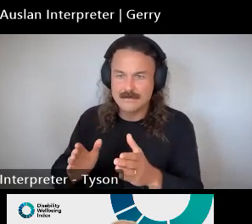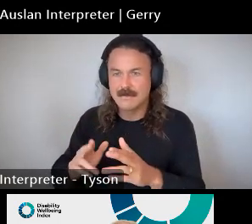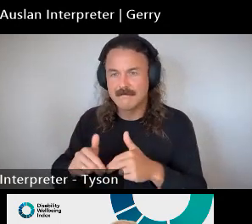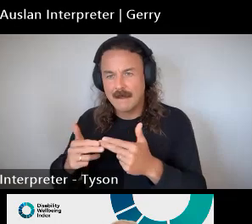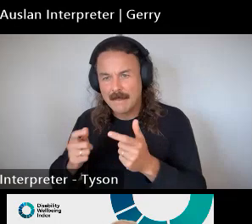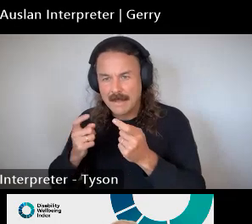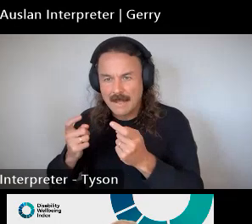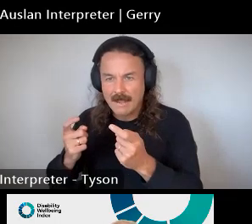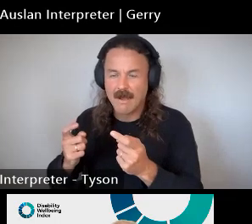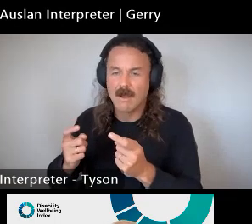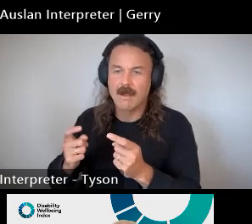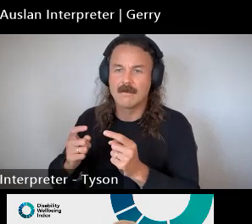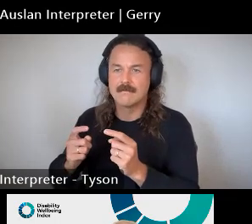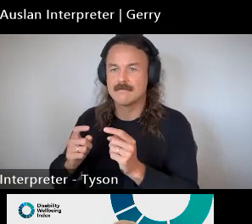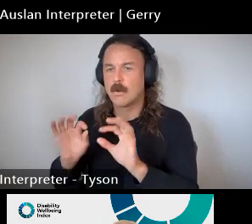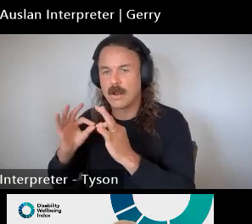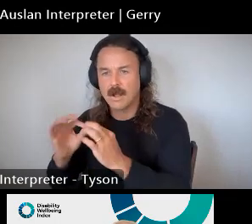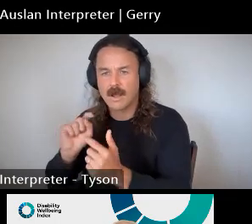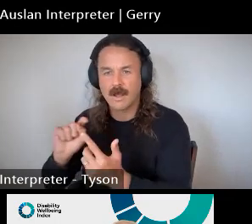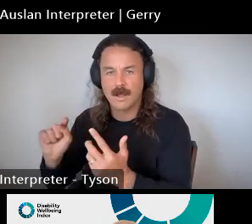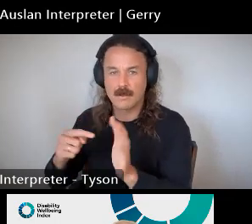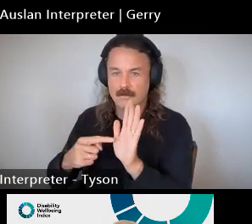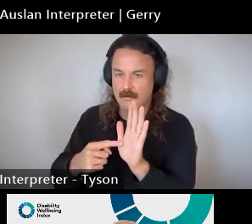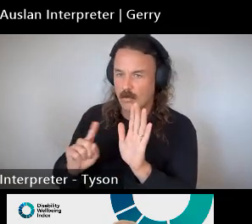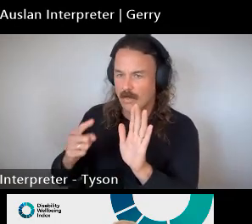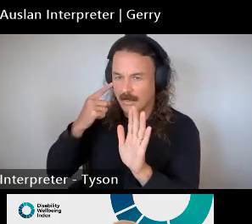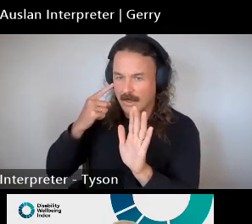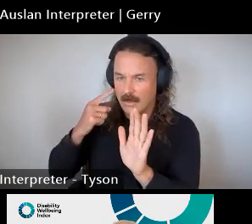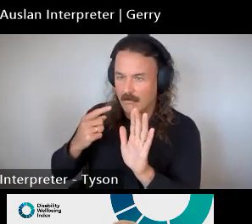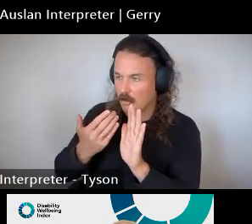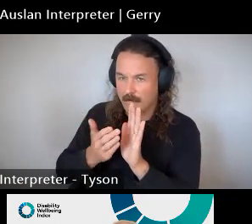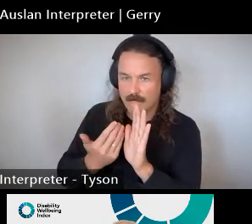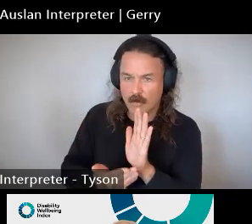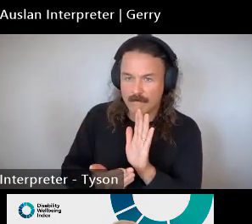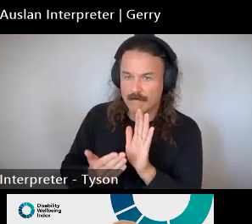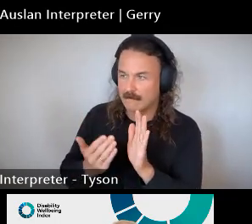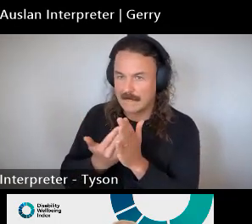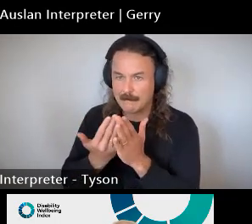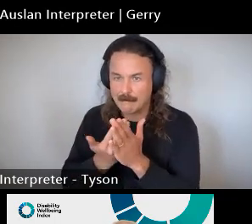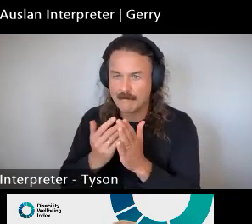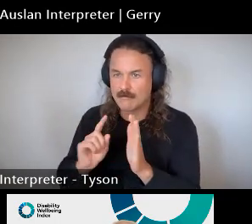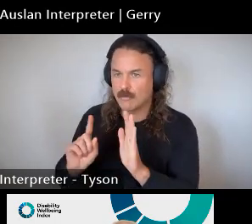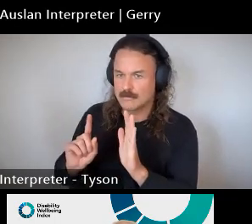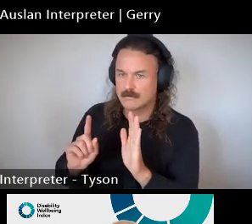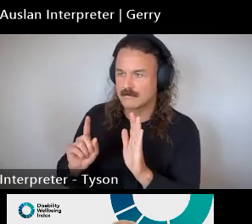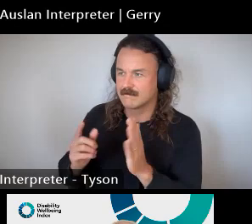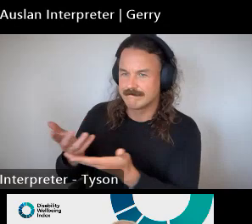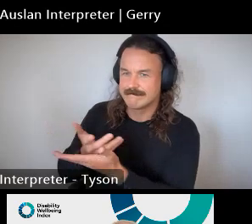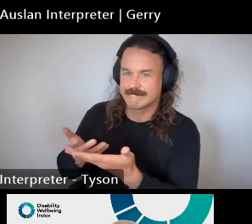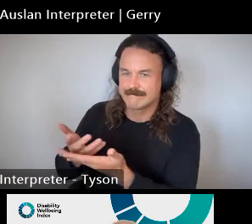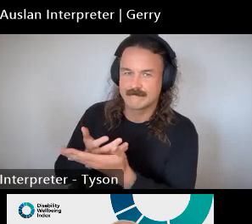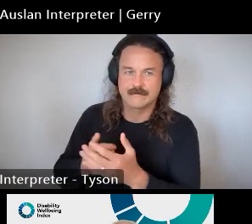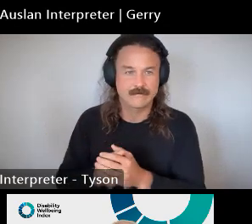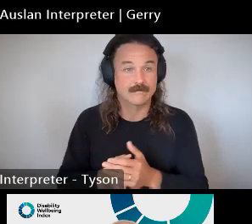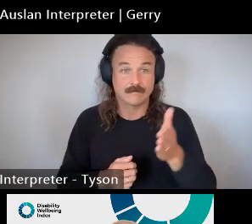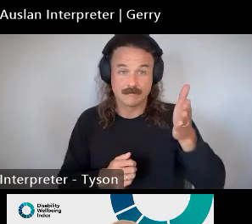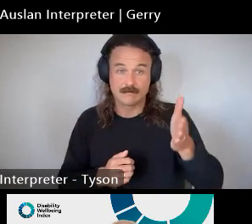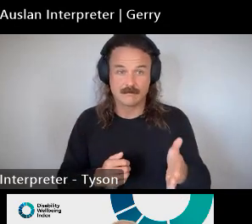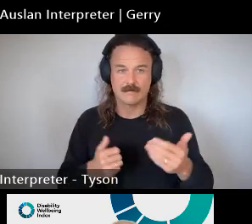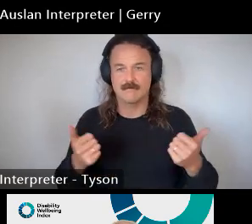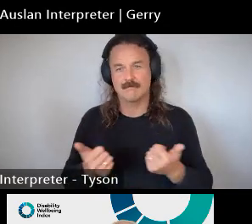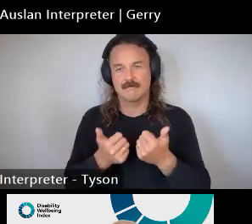This is a busy slide. I'd like to keep it because there are many, many people, organizations, policymakers that have